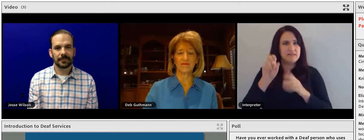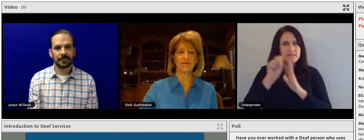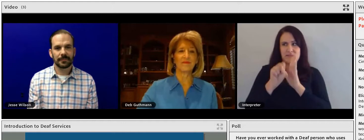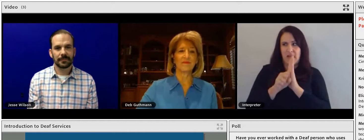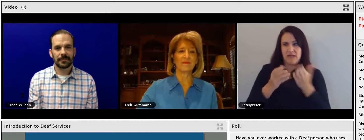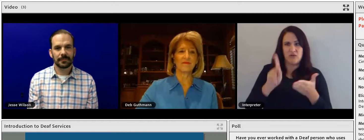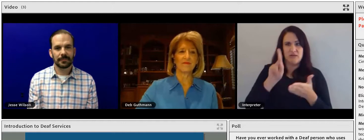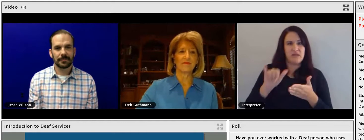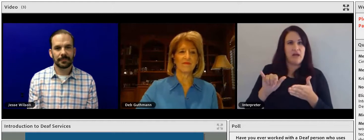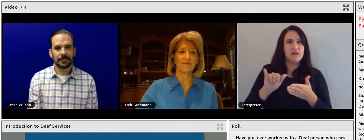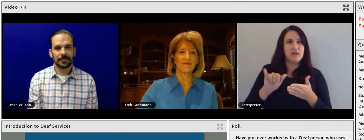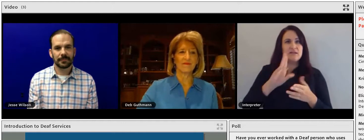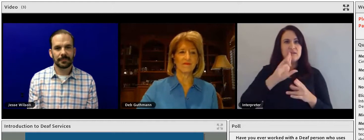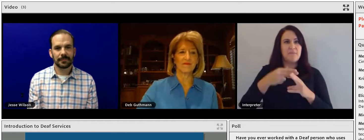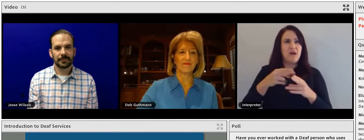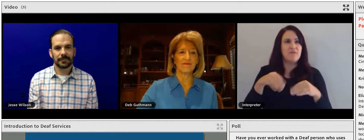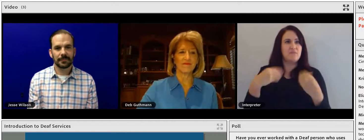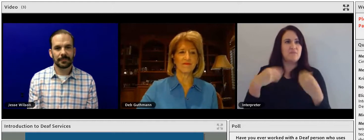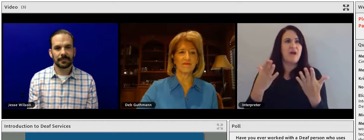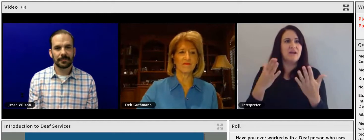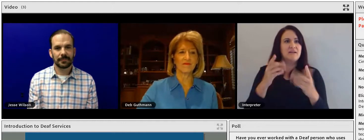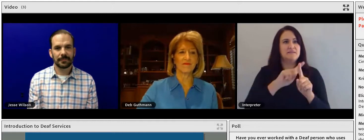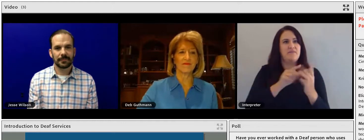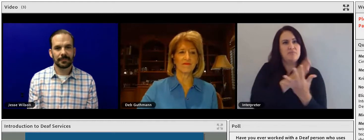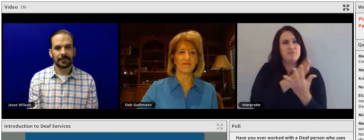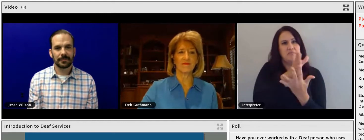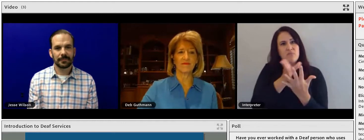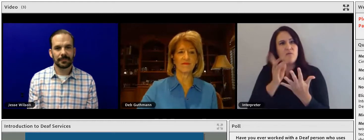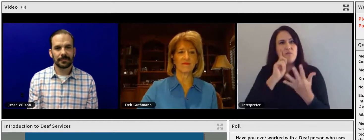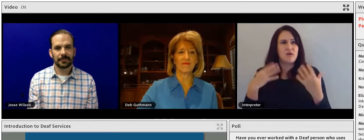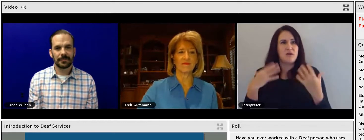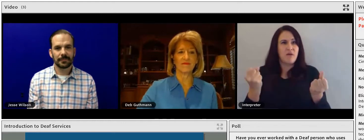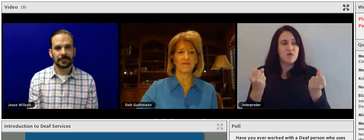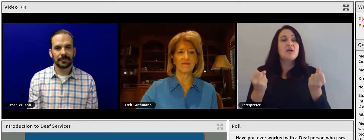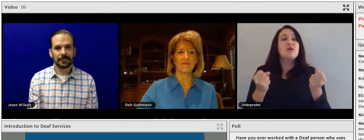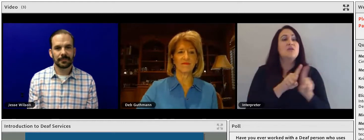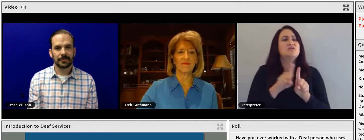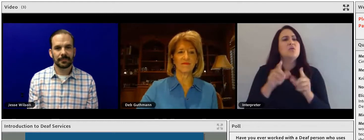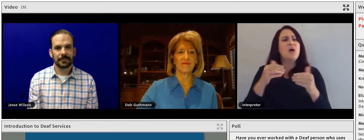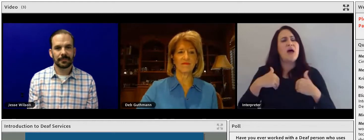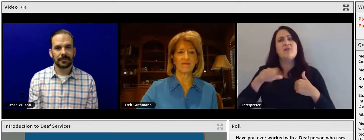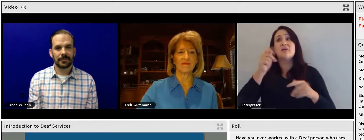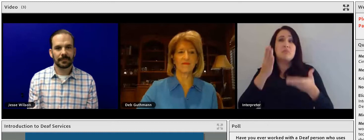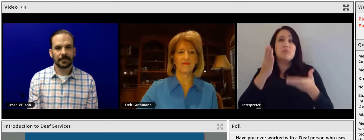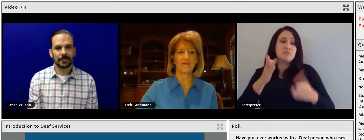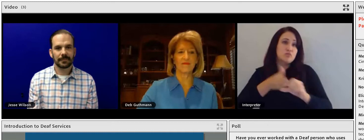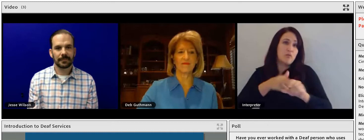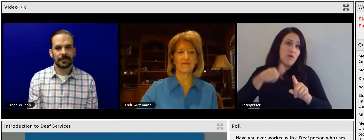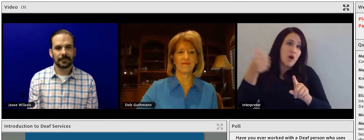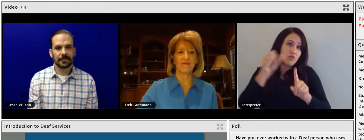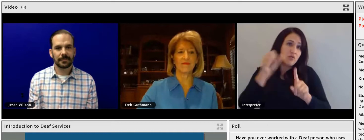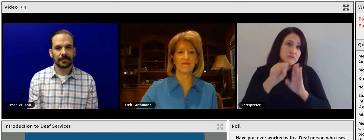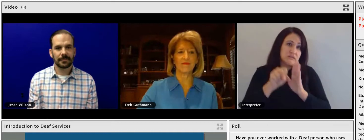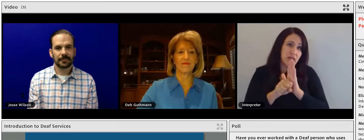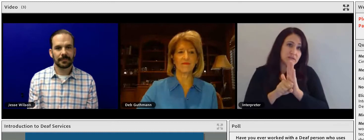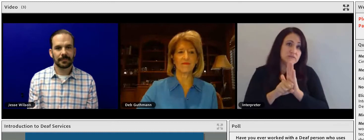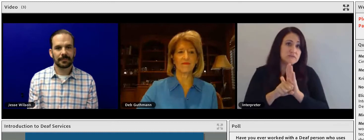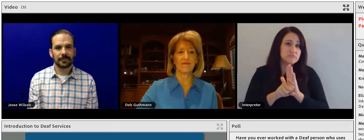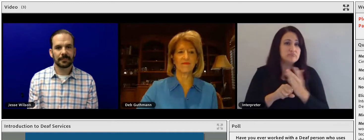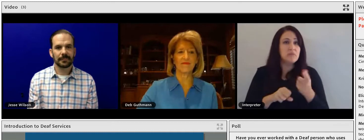multiple pathways to recovery. We may have folks joining us from other states as well, and we can learn from their expertise. Deb is